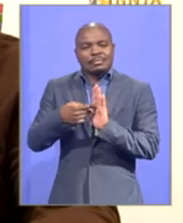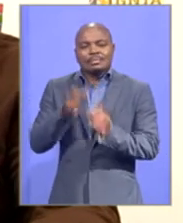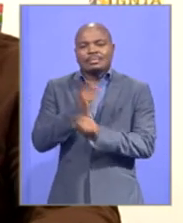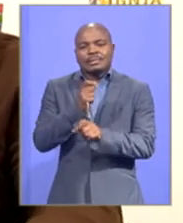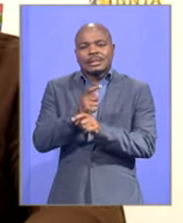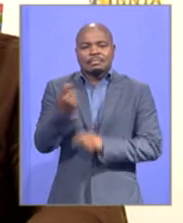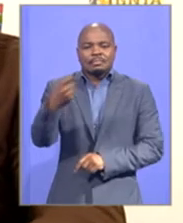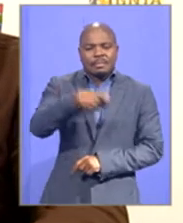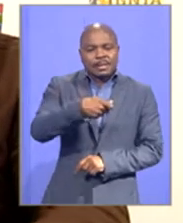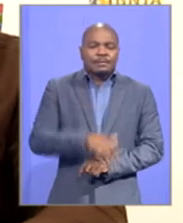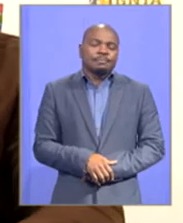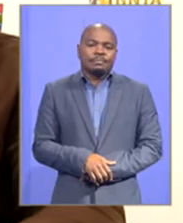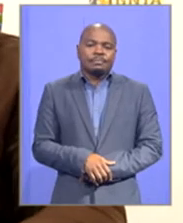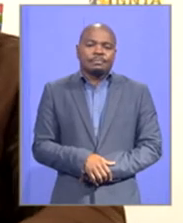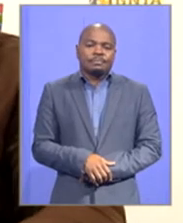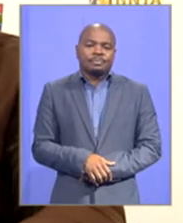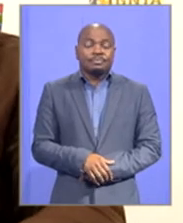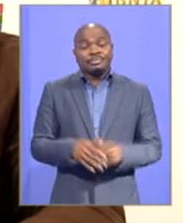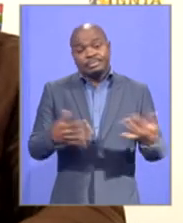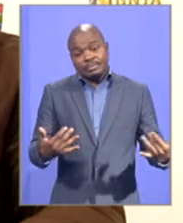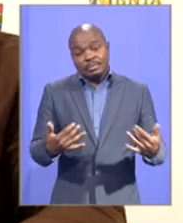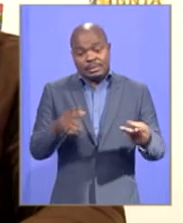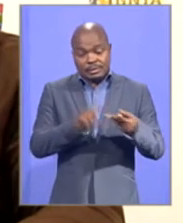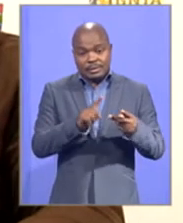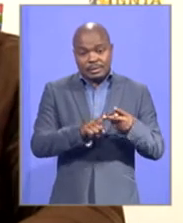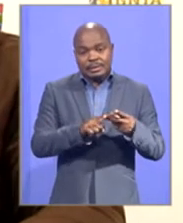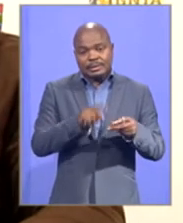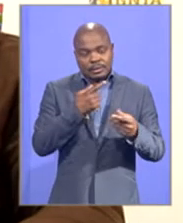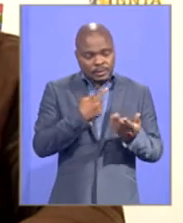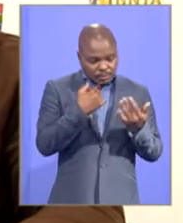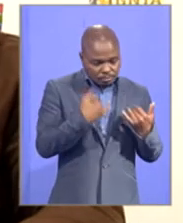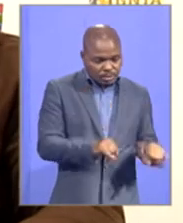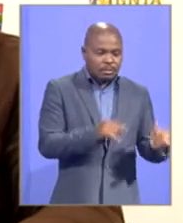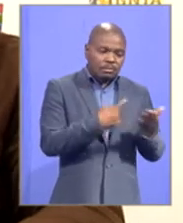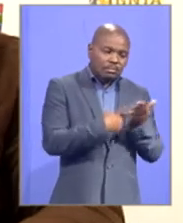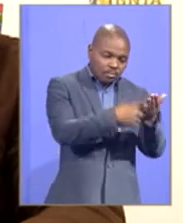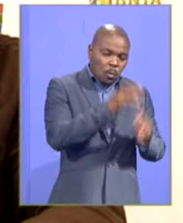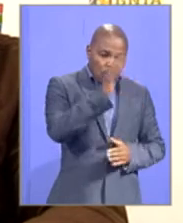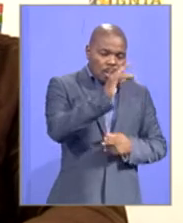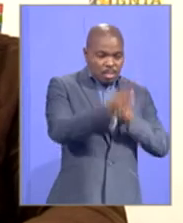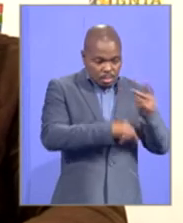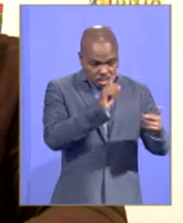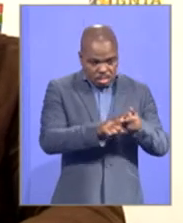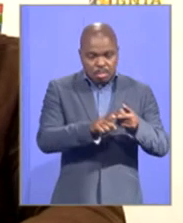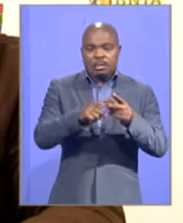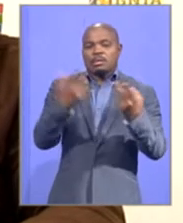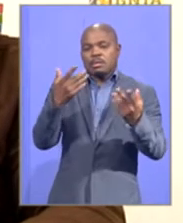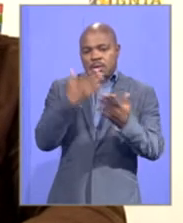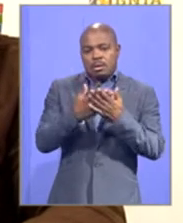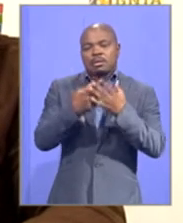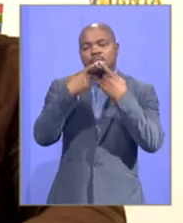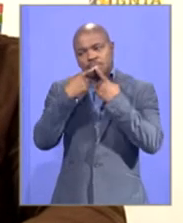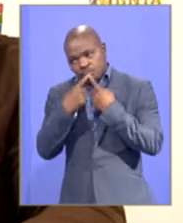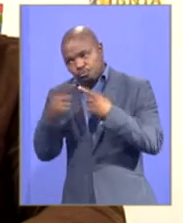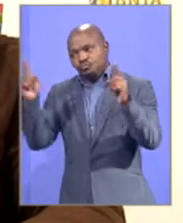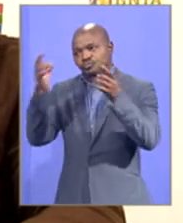tlhwatlhwa ya di-taxi kwa godimo mme seo re sa tlile go se hatla e tla ka morago ga foo ra be re dira pego